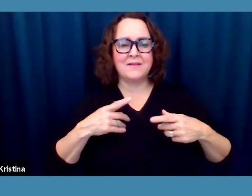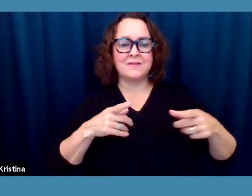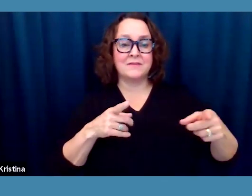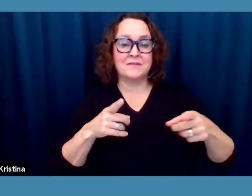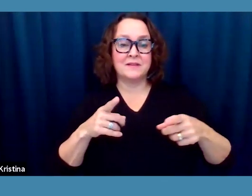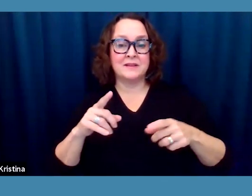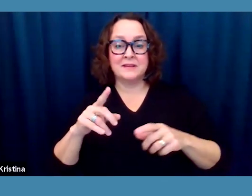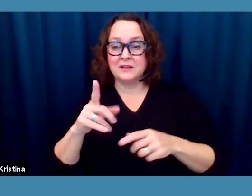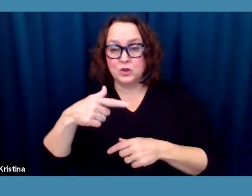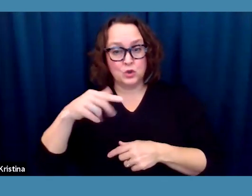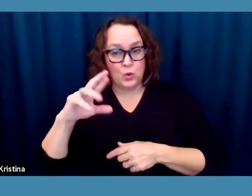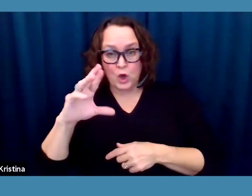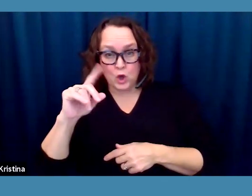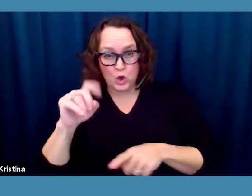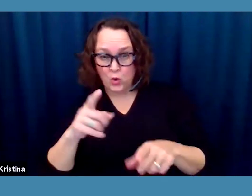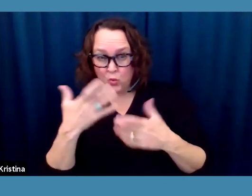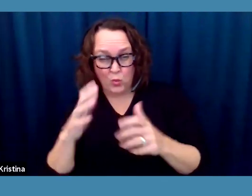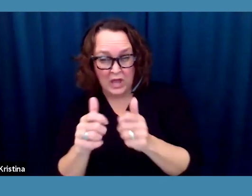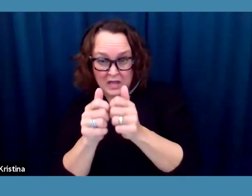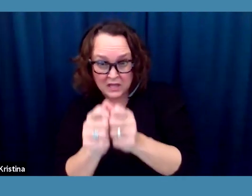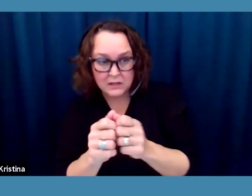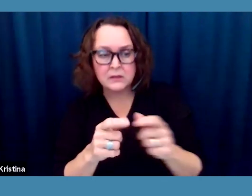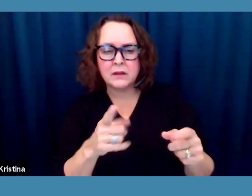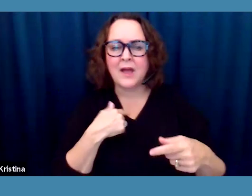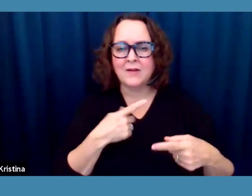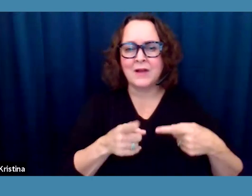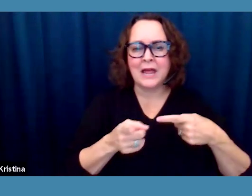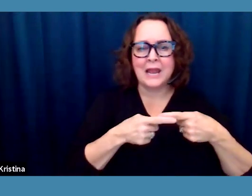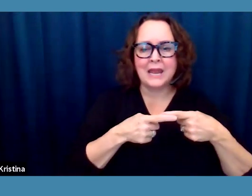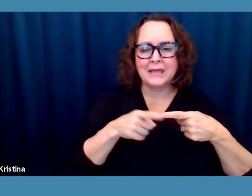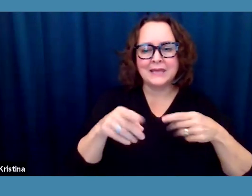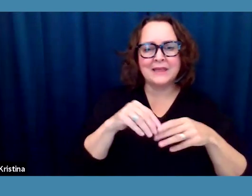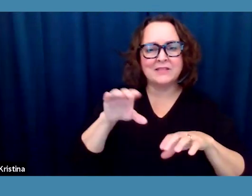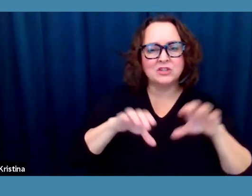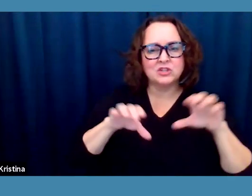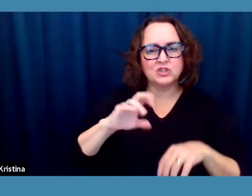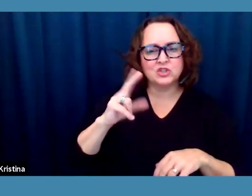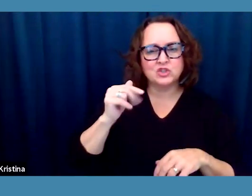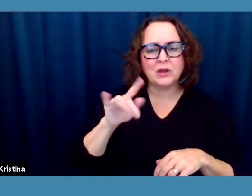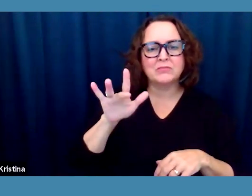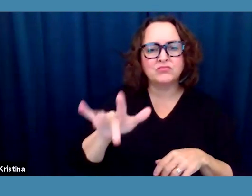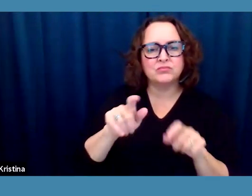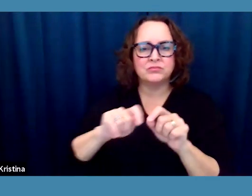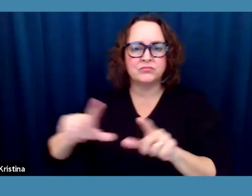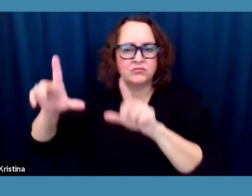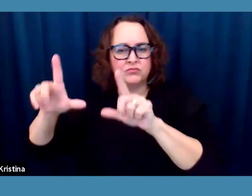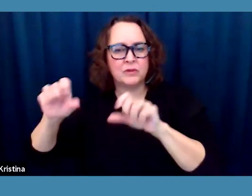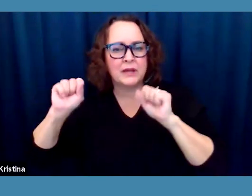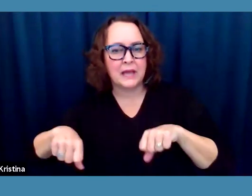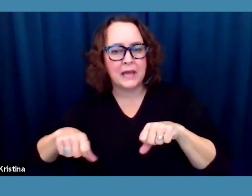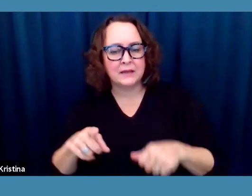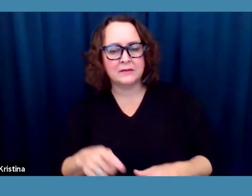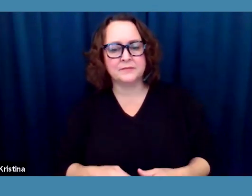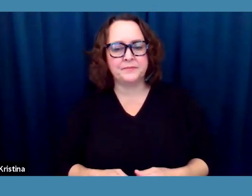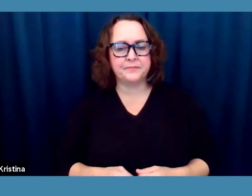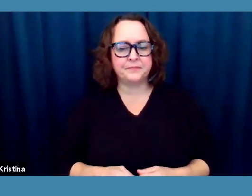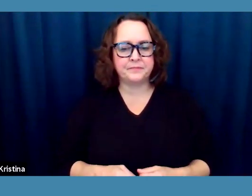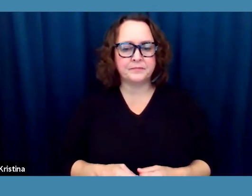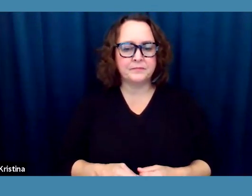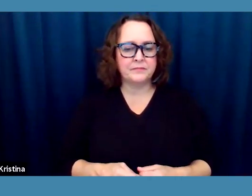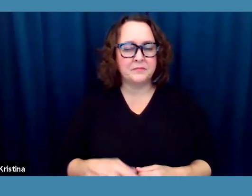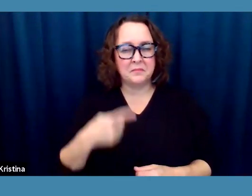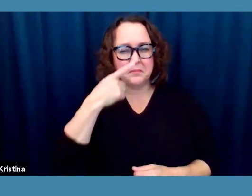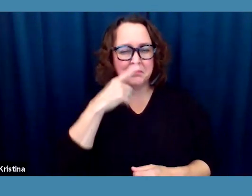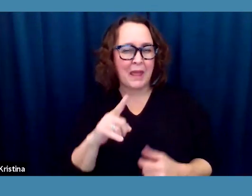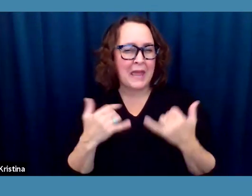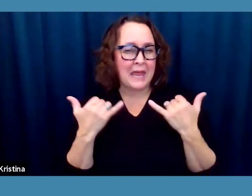in the chat if you prefer not to use a QR code. You can scan the QR code or click the link now and